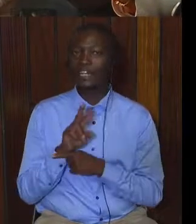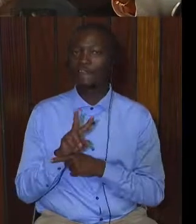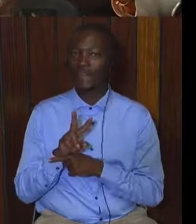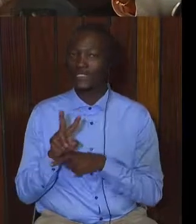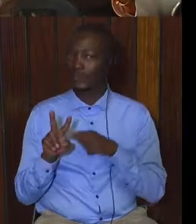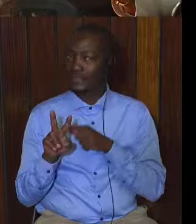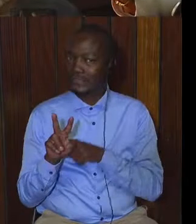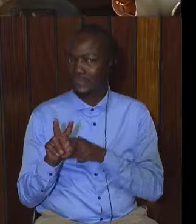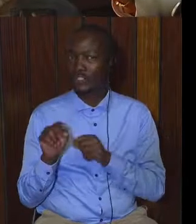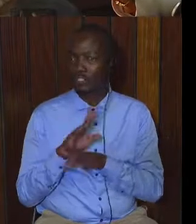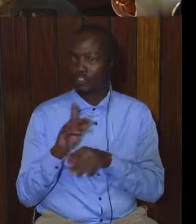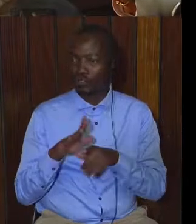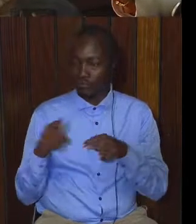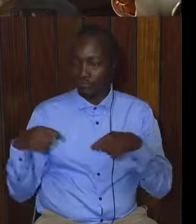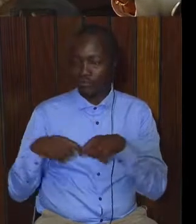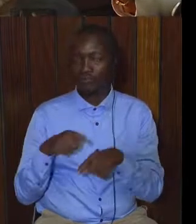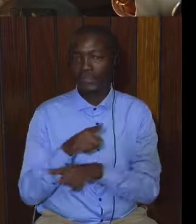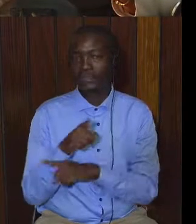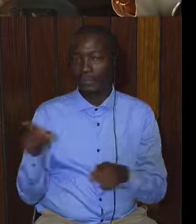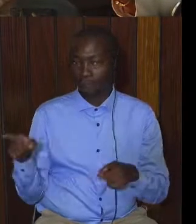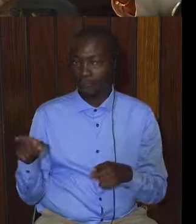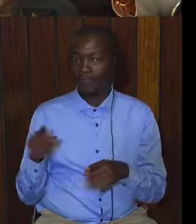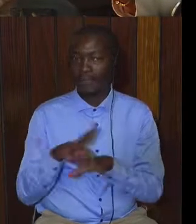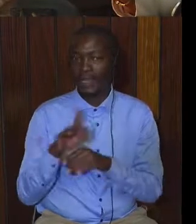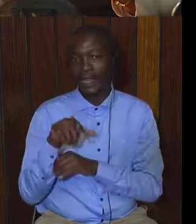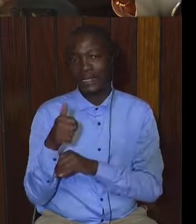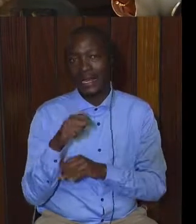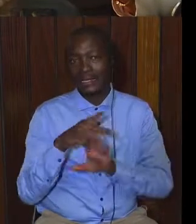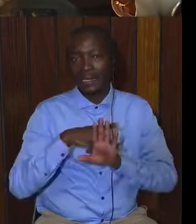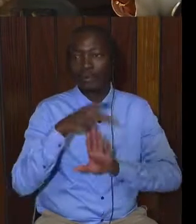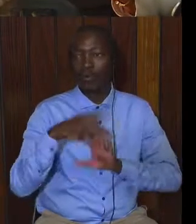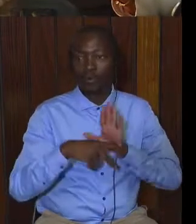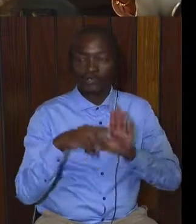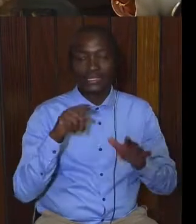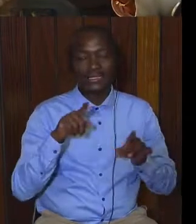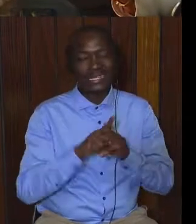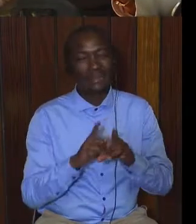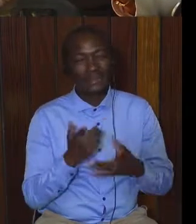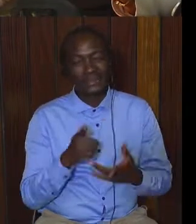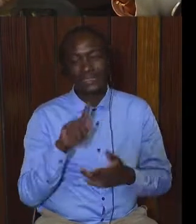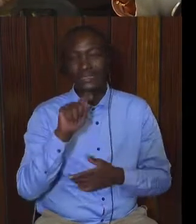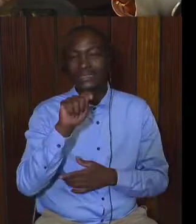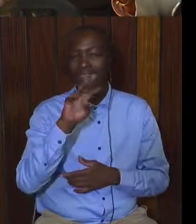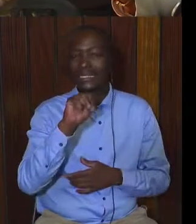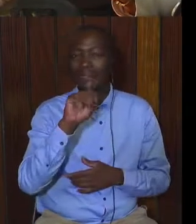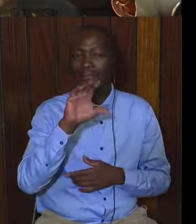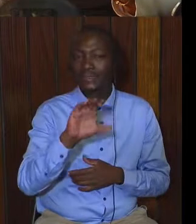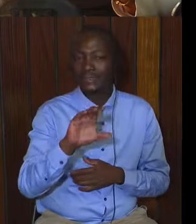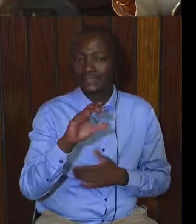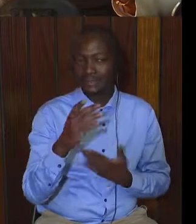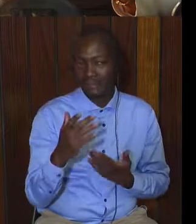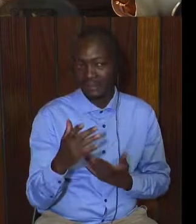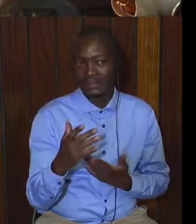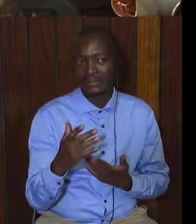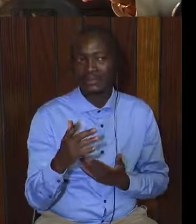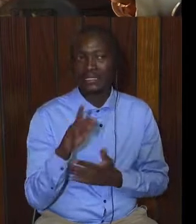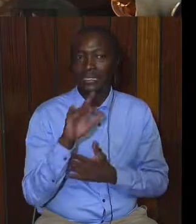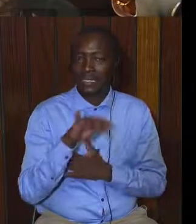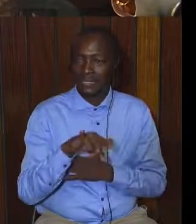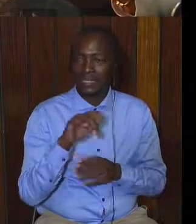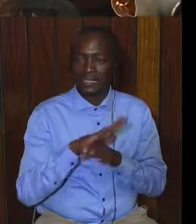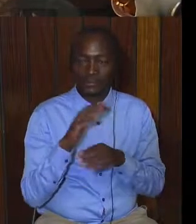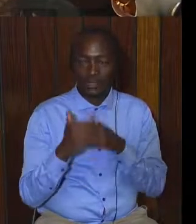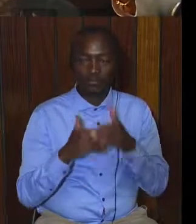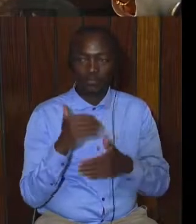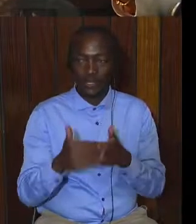fund the military veterans and other projects like the TMC that it's being in